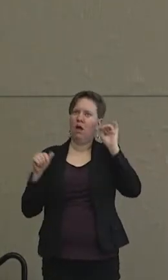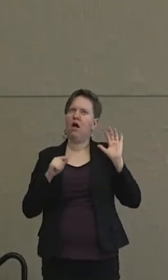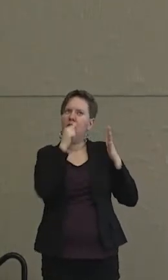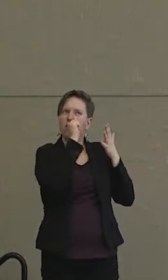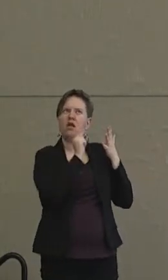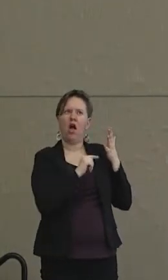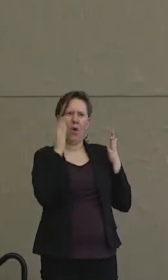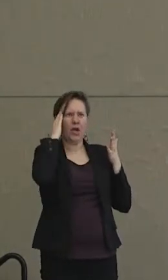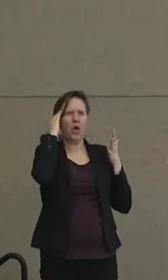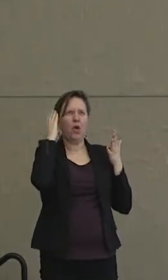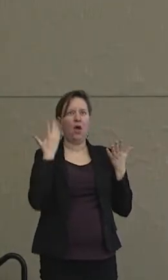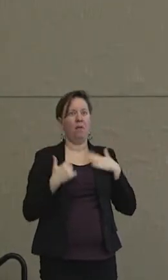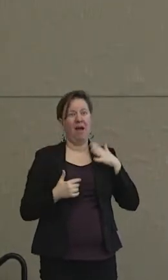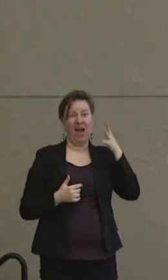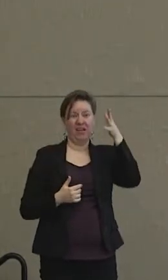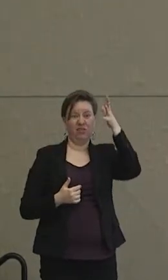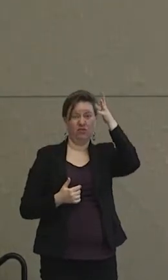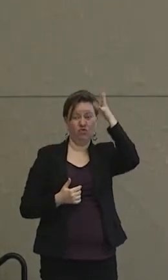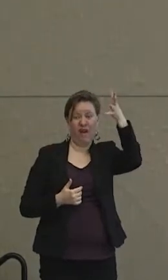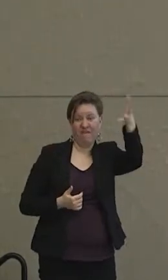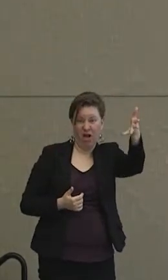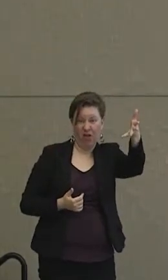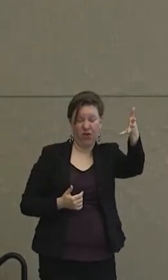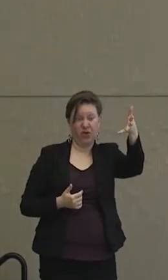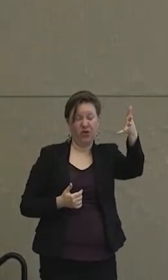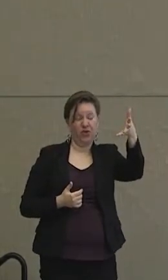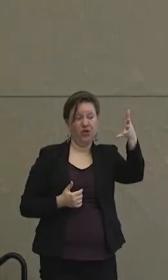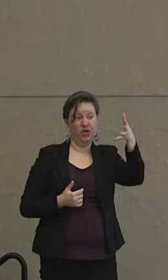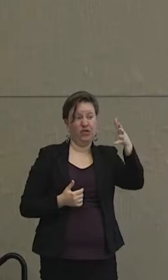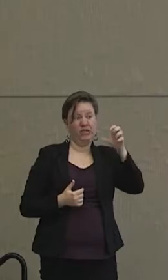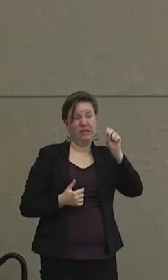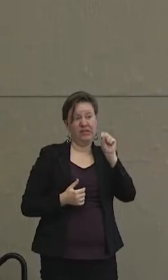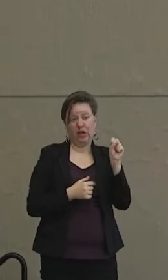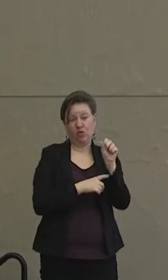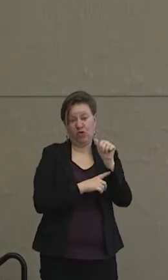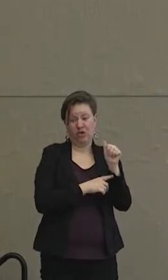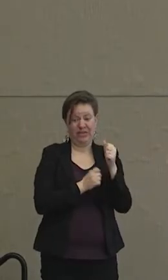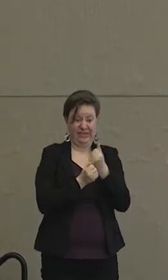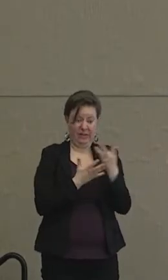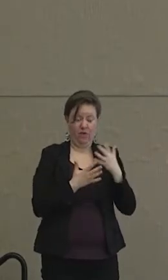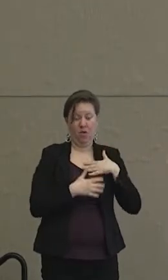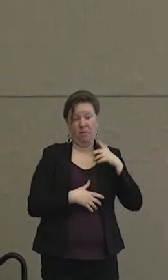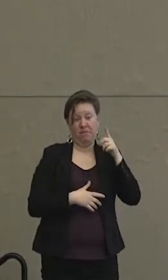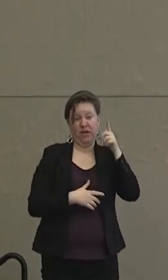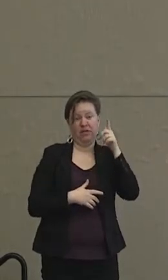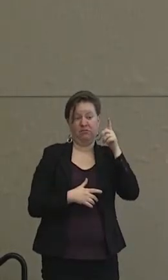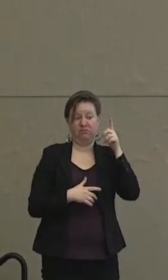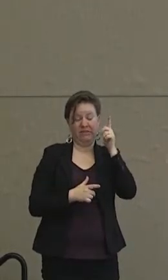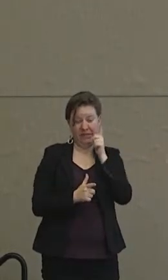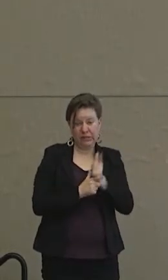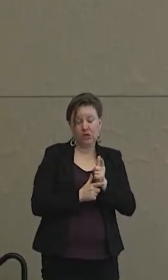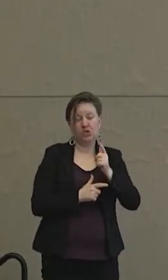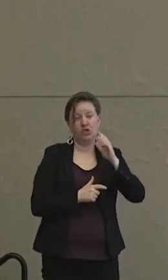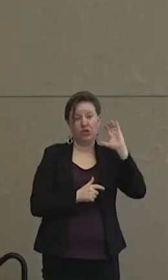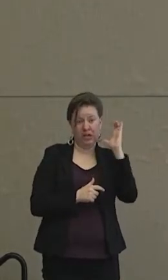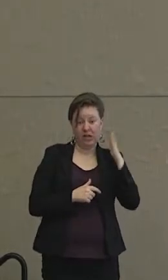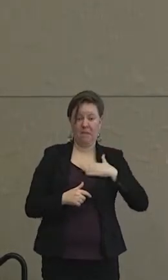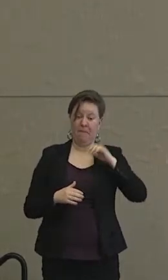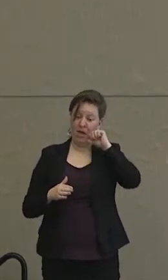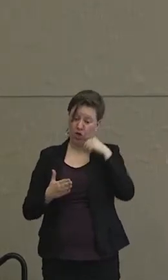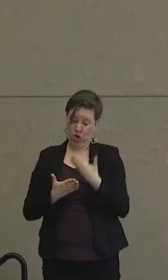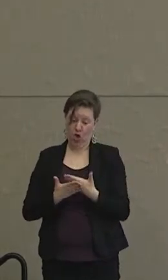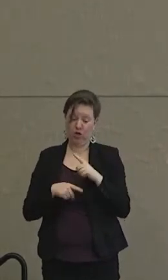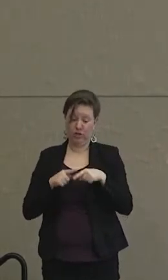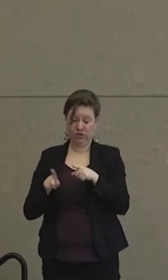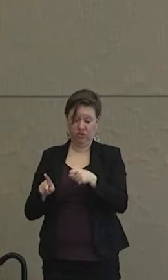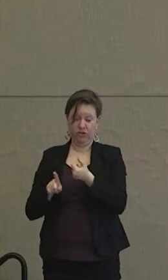assaulted. My grandfather sexually assaulted several of my sisters and cousins. My daughter,